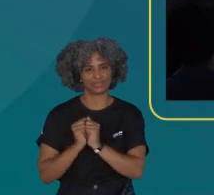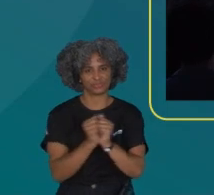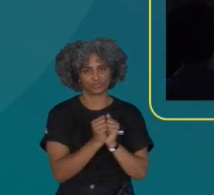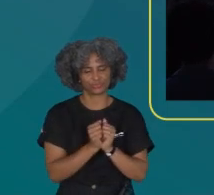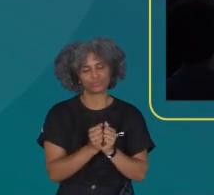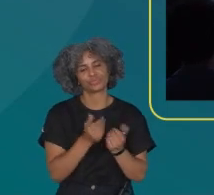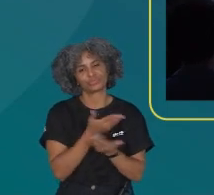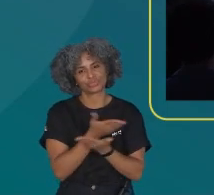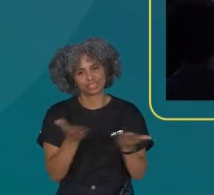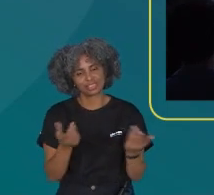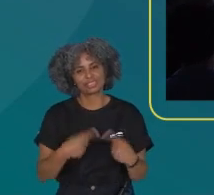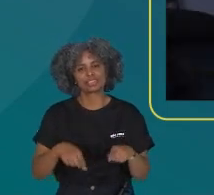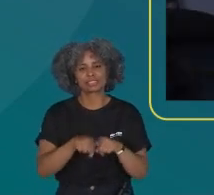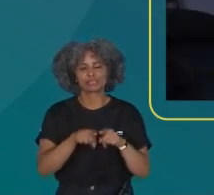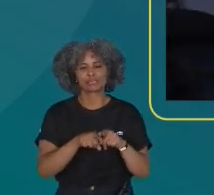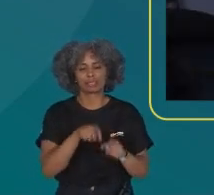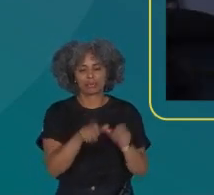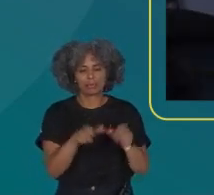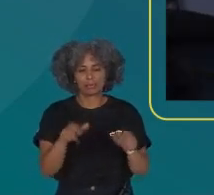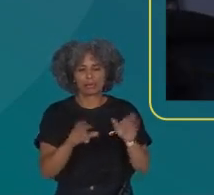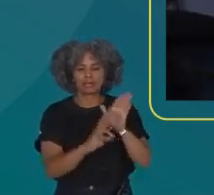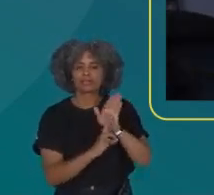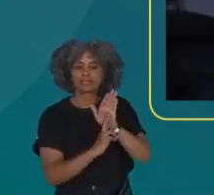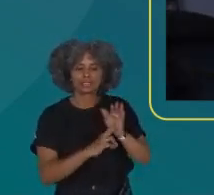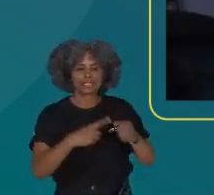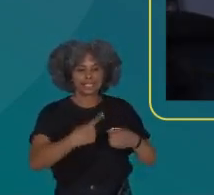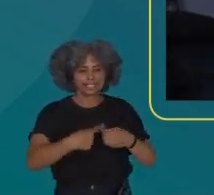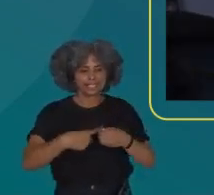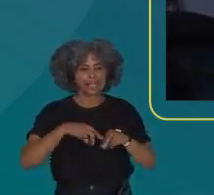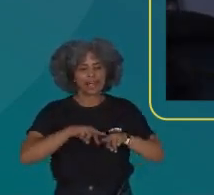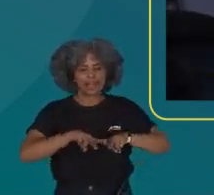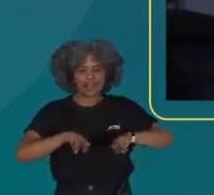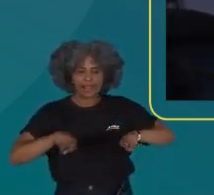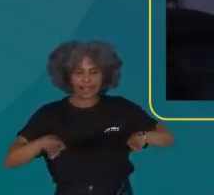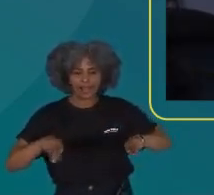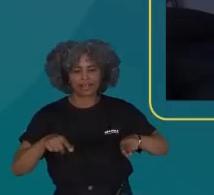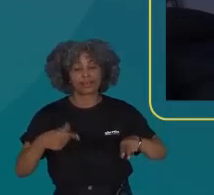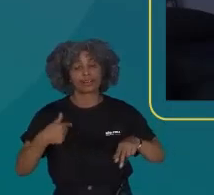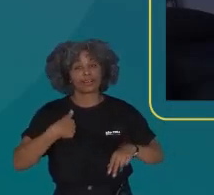be with you for the next months to accompany you with this great, great